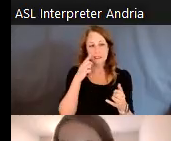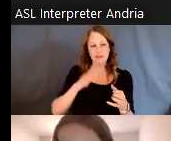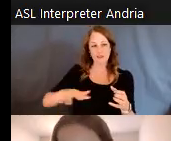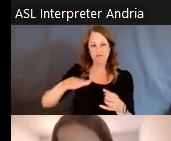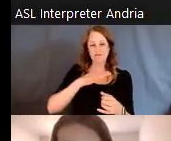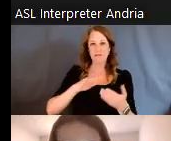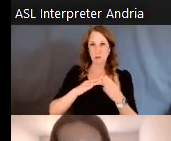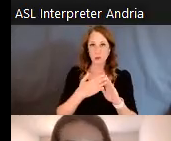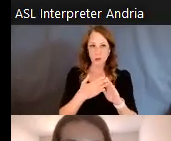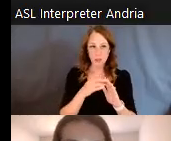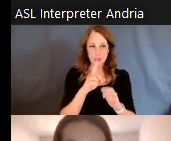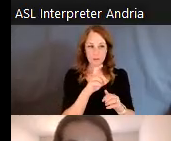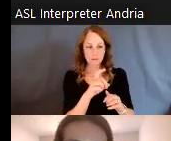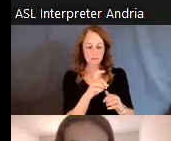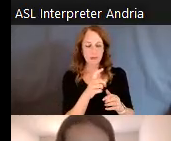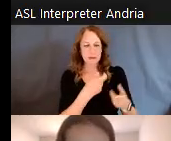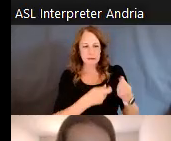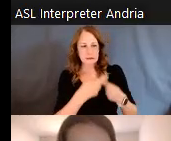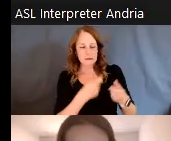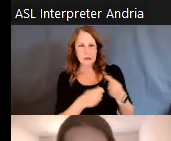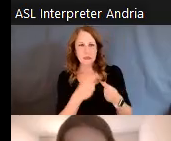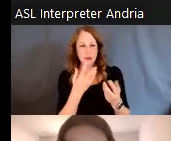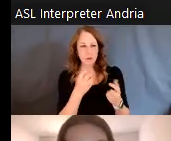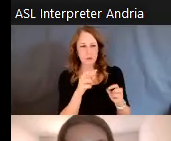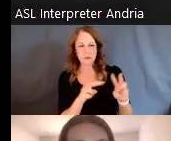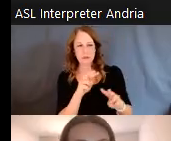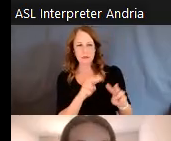they're continuously making those safety assessments.